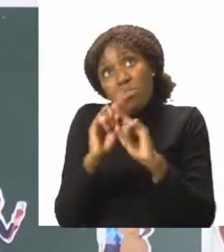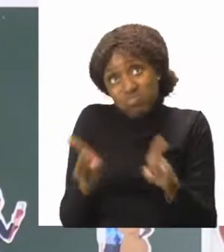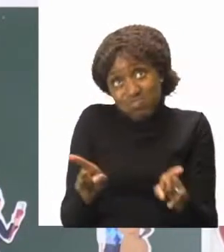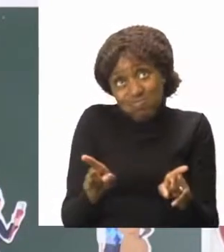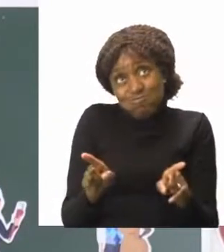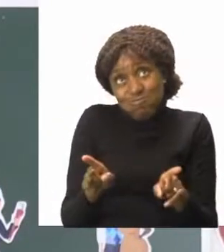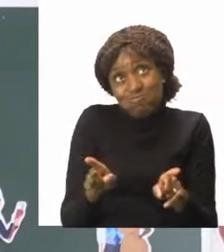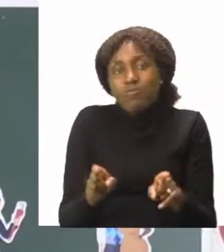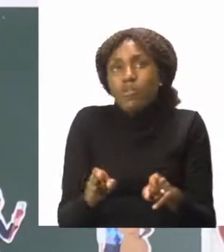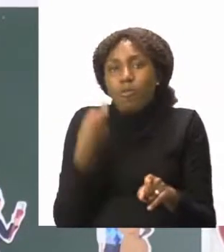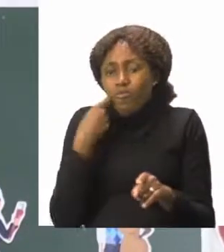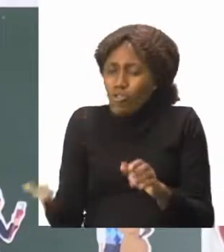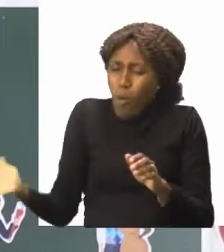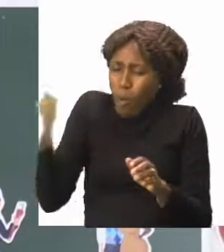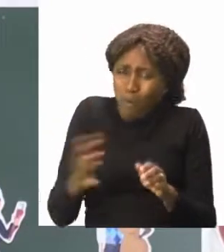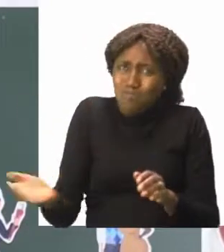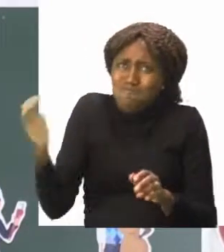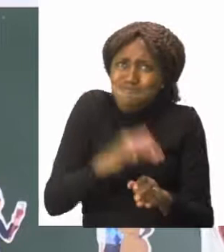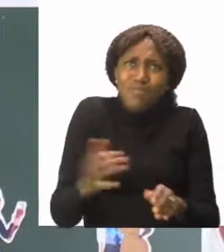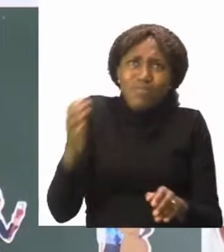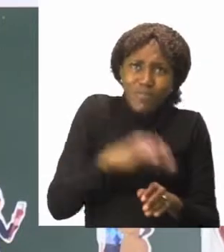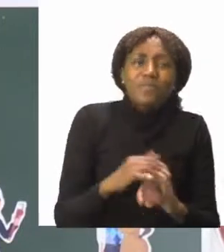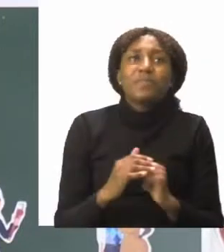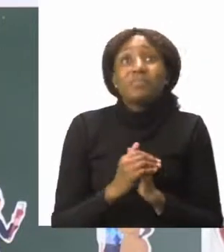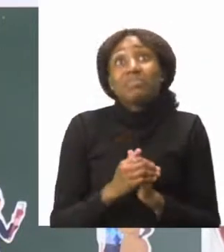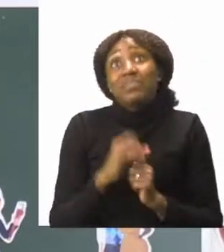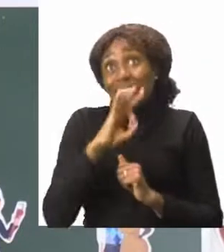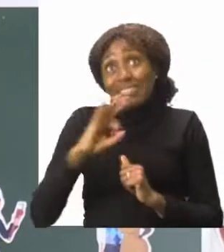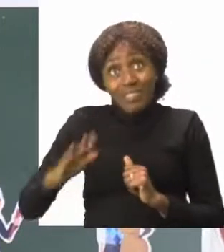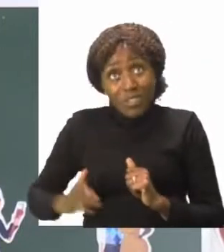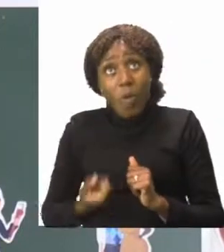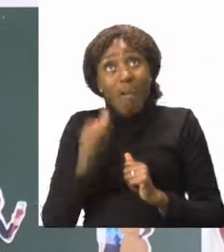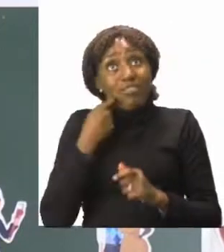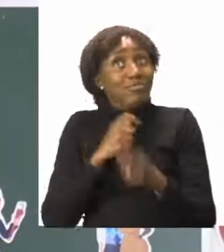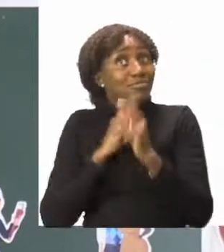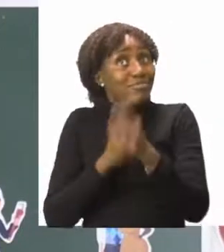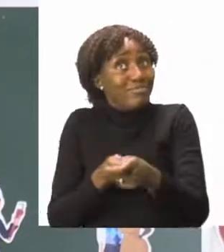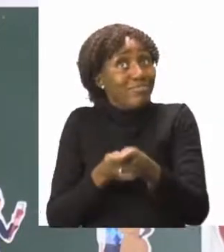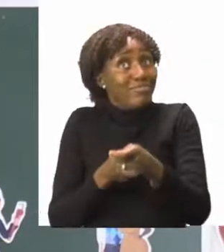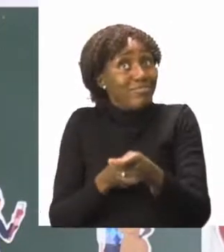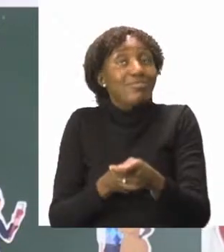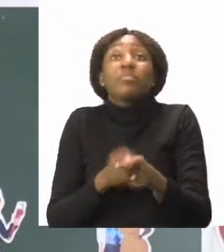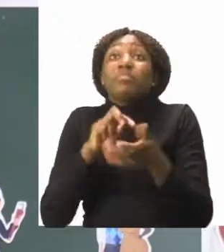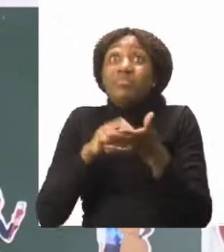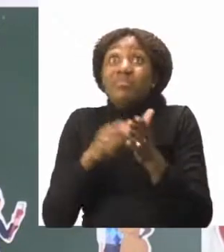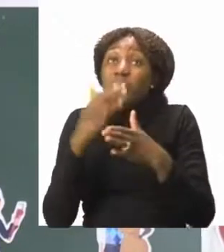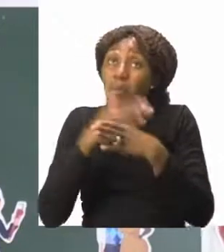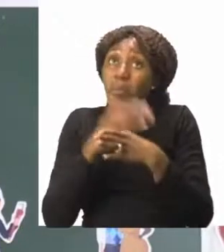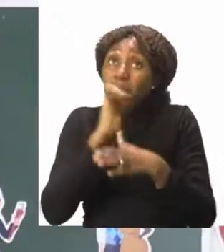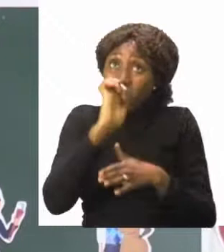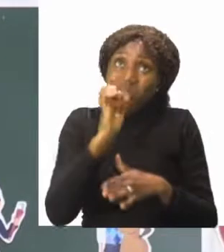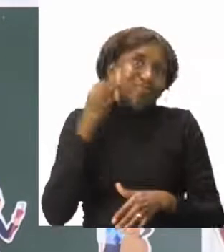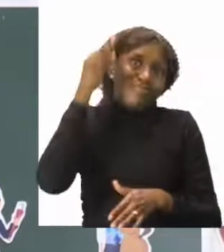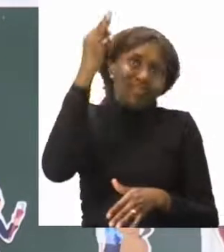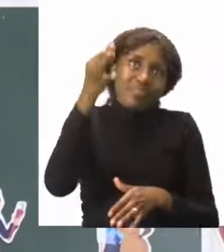possible. So, if you want to be a fisherman when you grow up, that would be your occupation. The